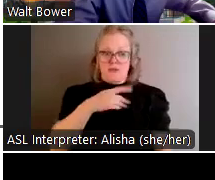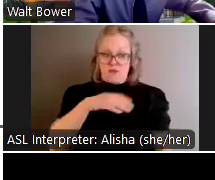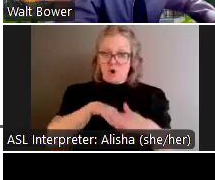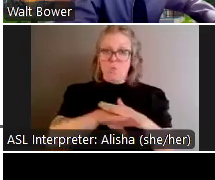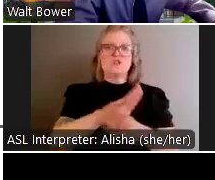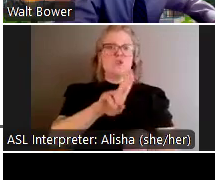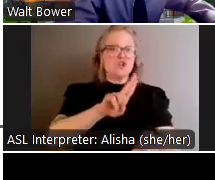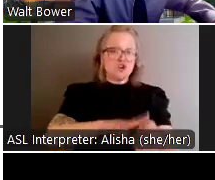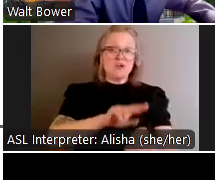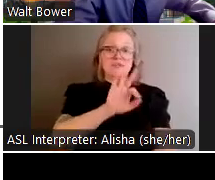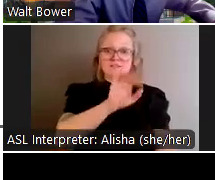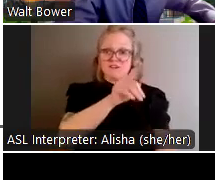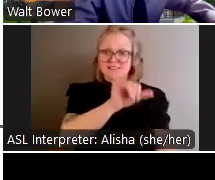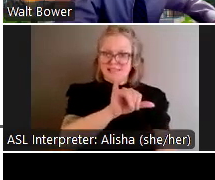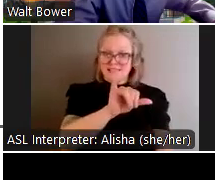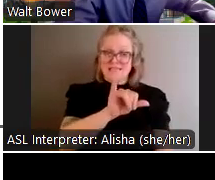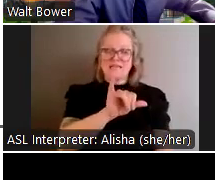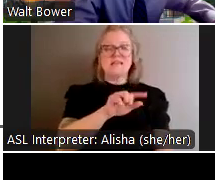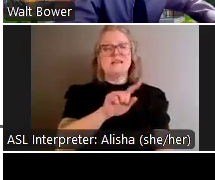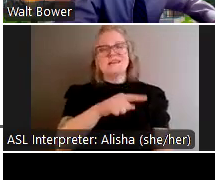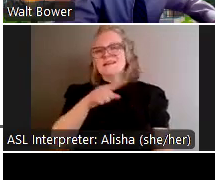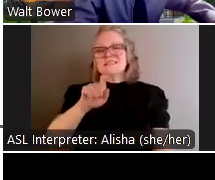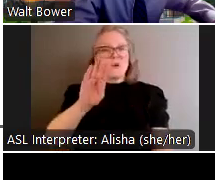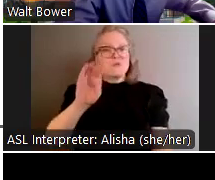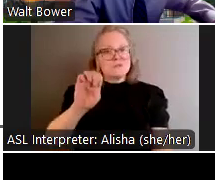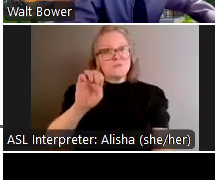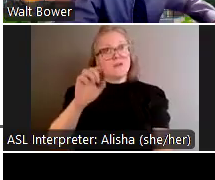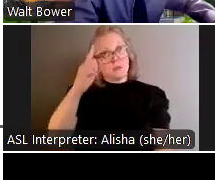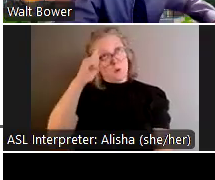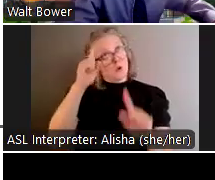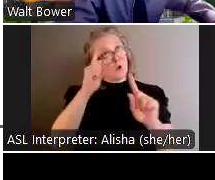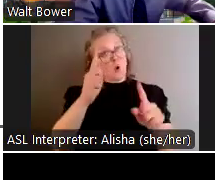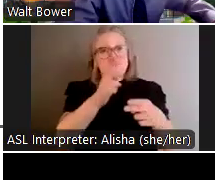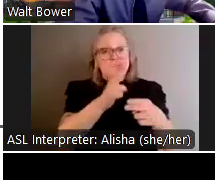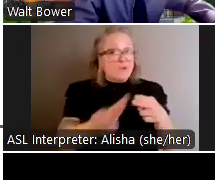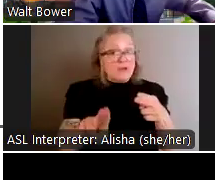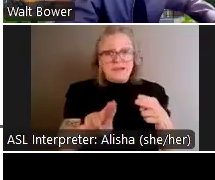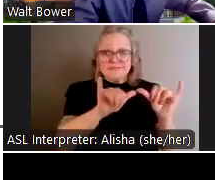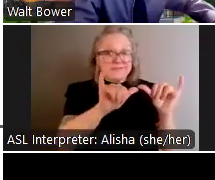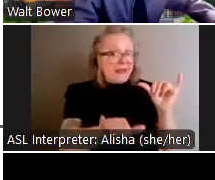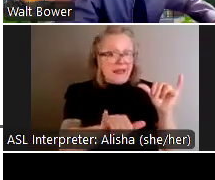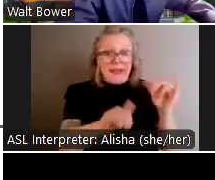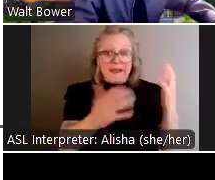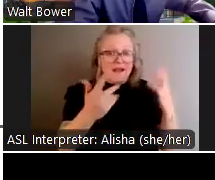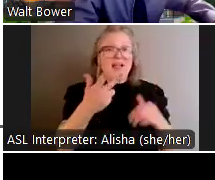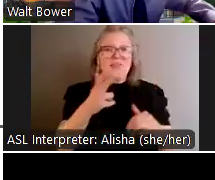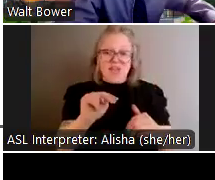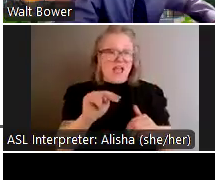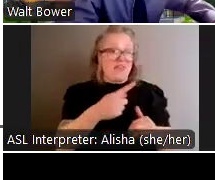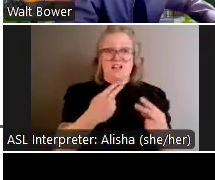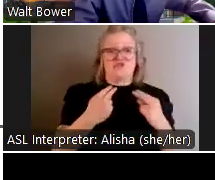facility, which is supposed to be a brief stay, that end up getting, kind of trapped in